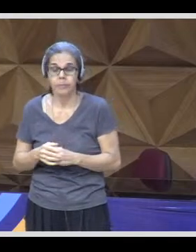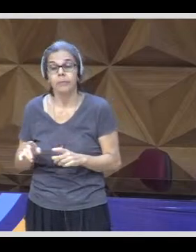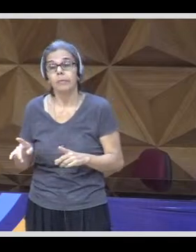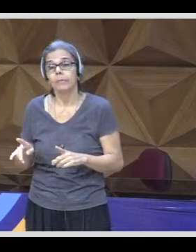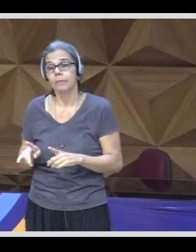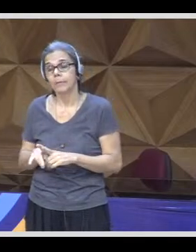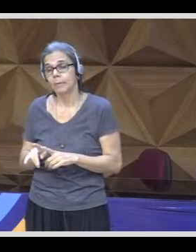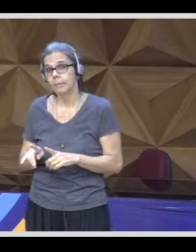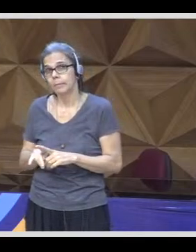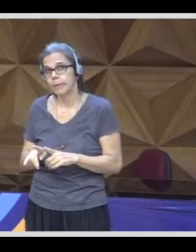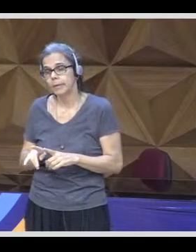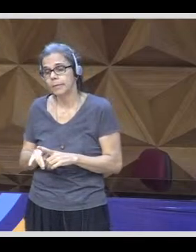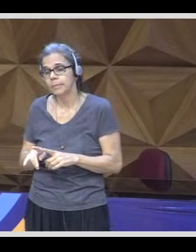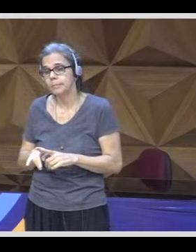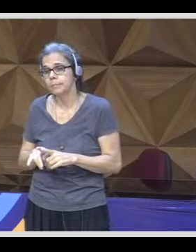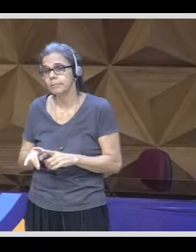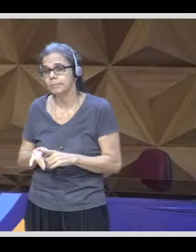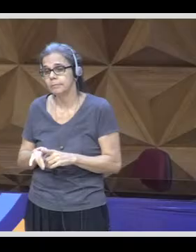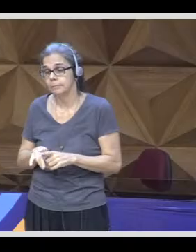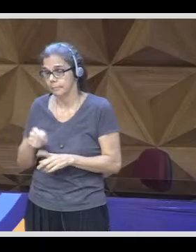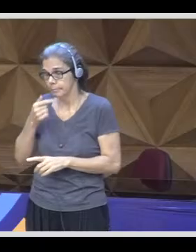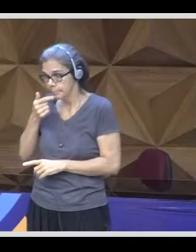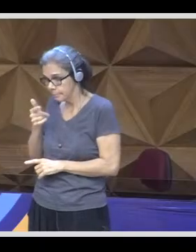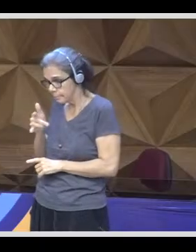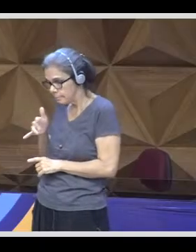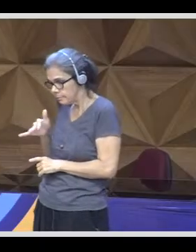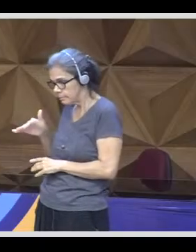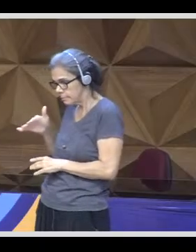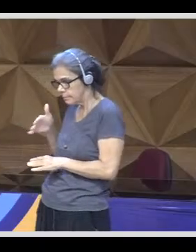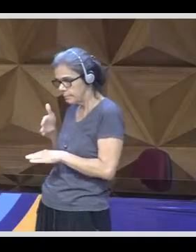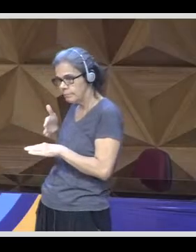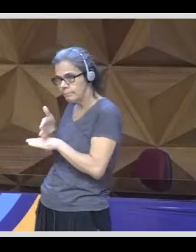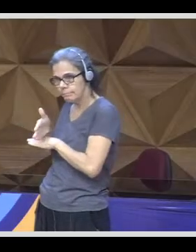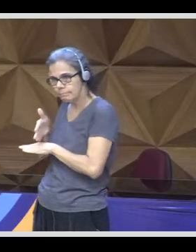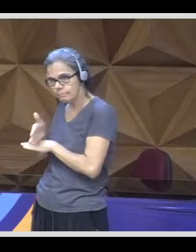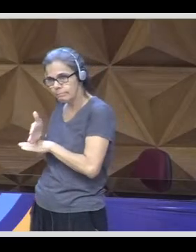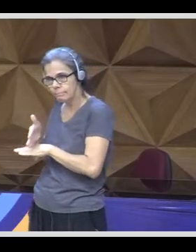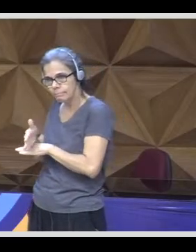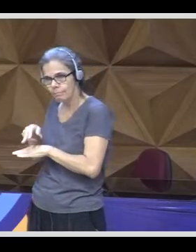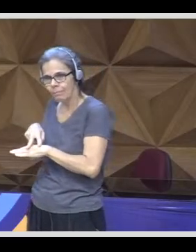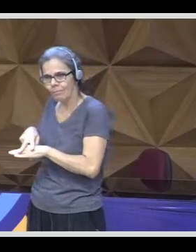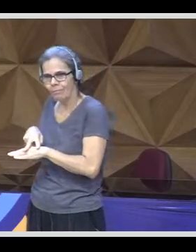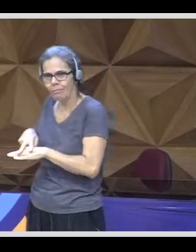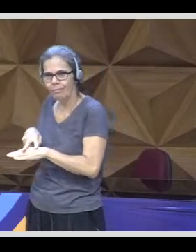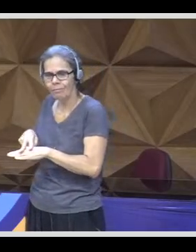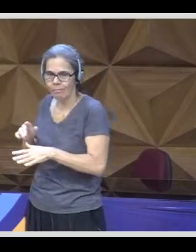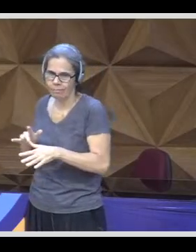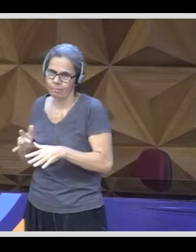and complex because, again, it's not only technical.